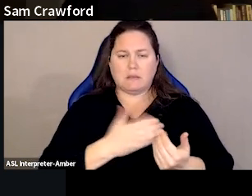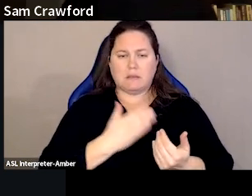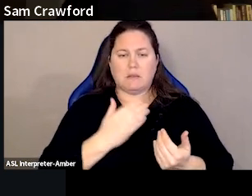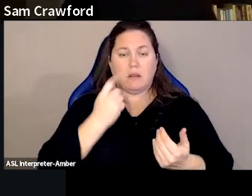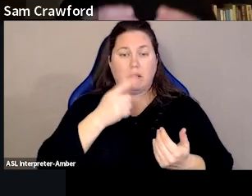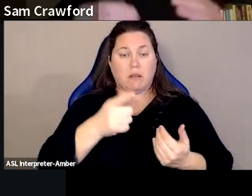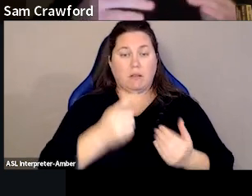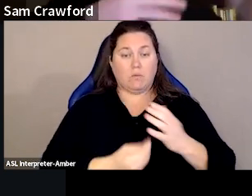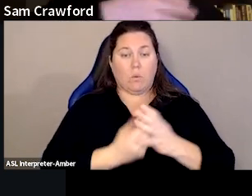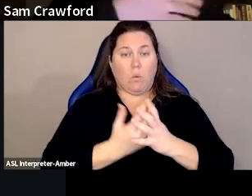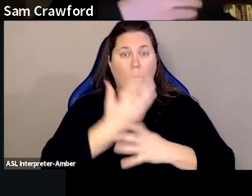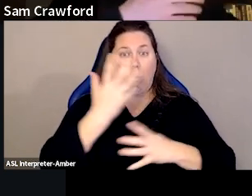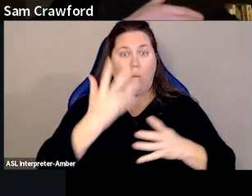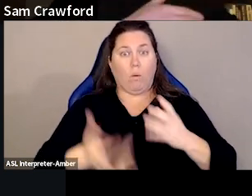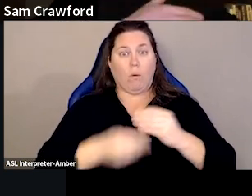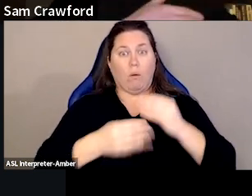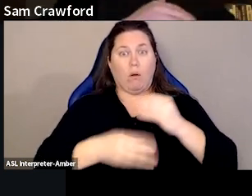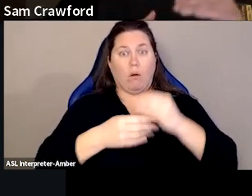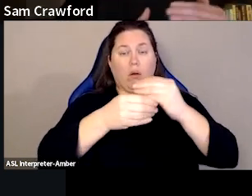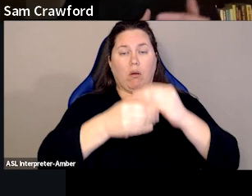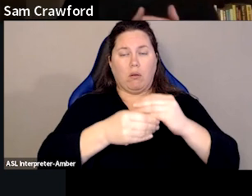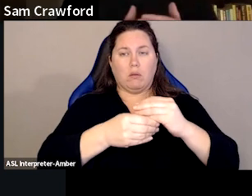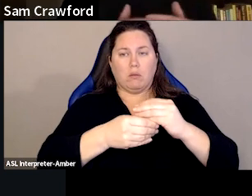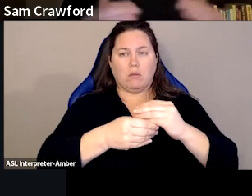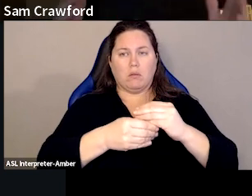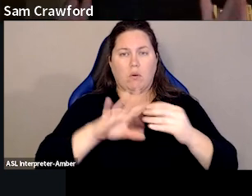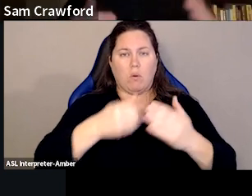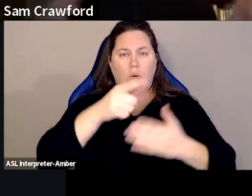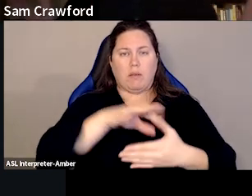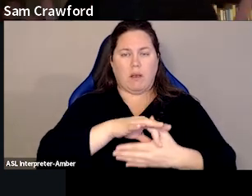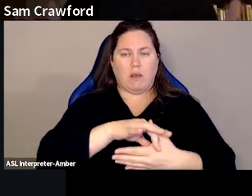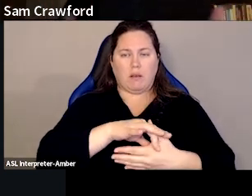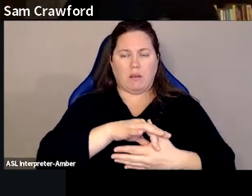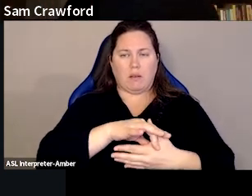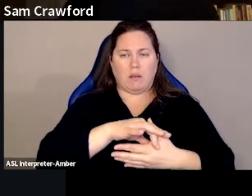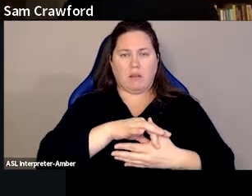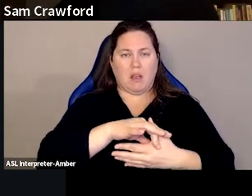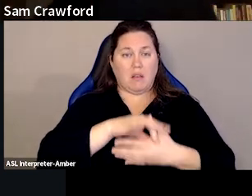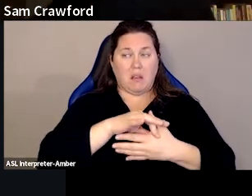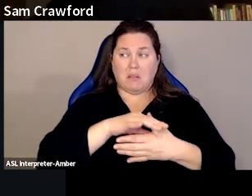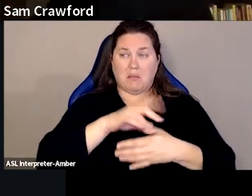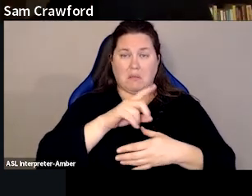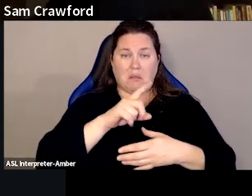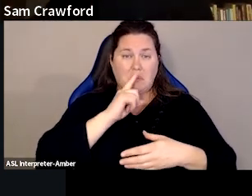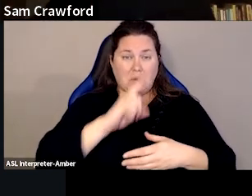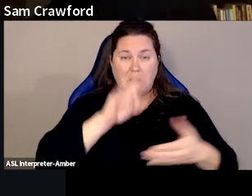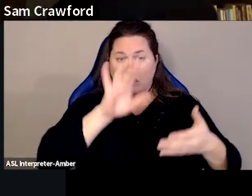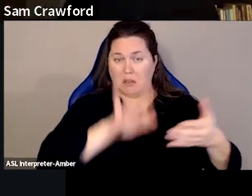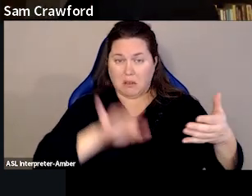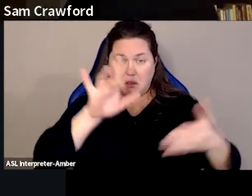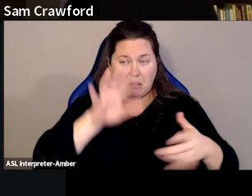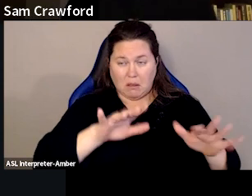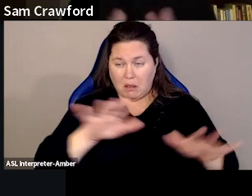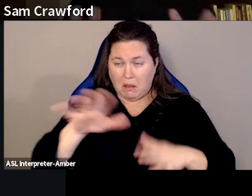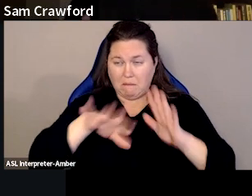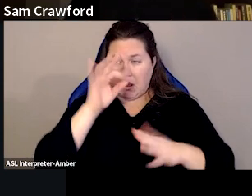grow. We can expand all this content, and it gets no more difficult to navigate through. So as we